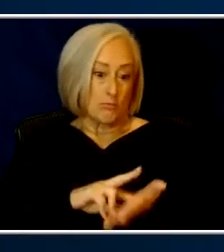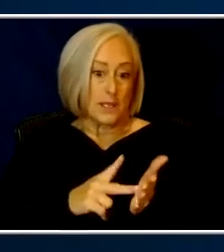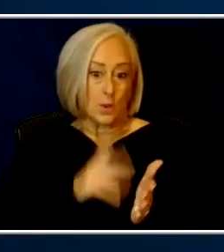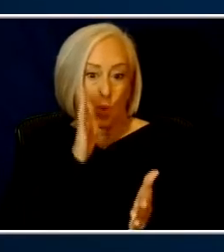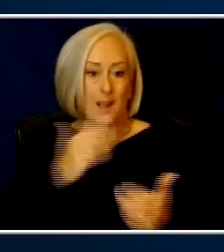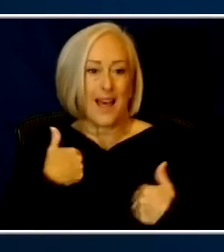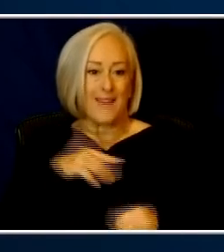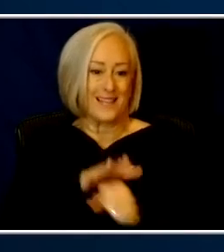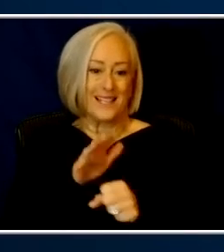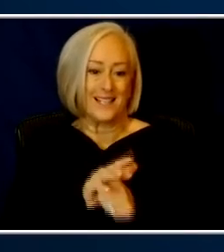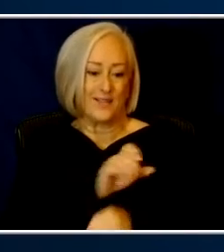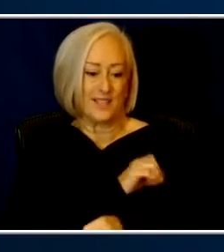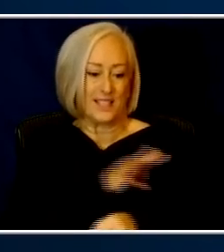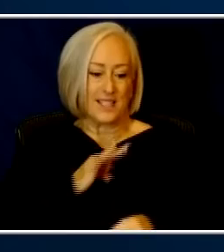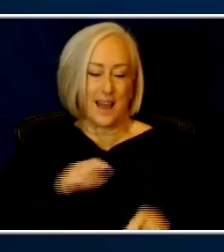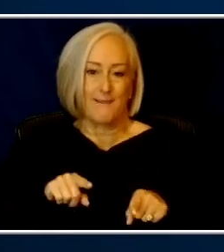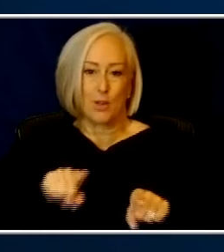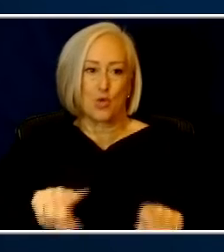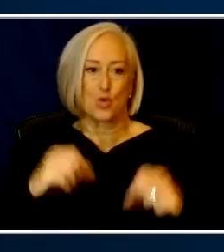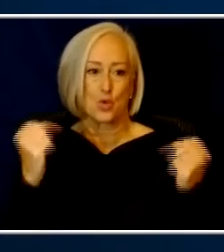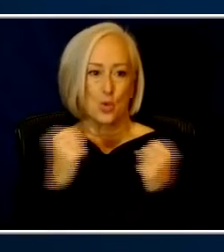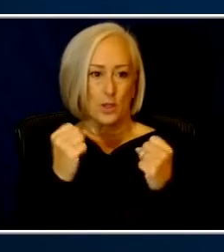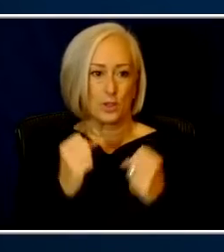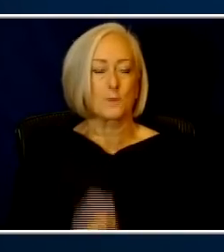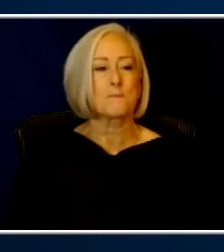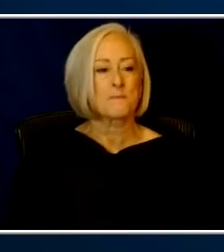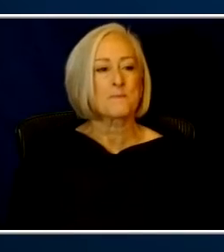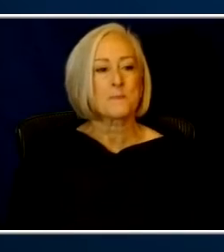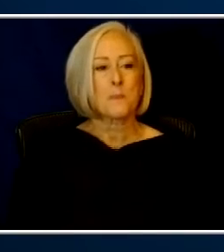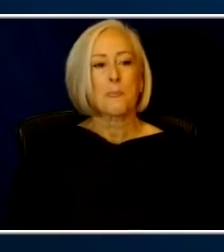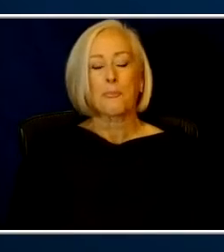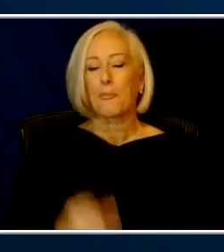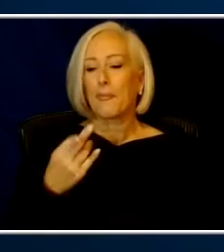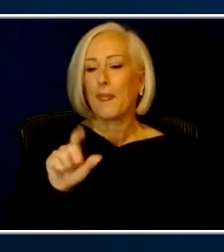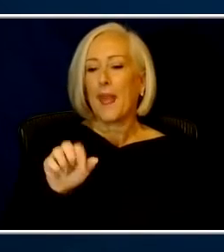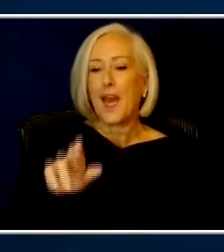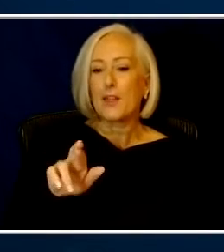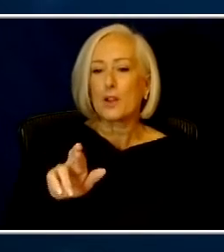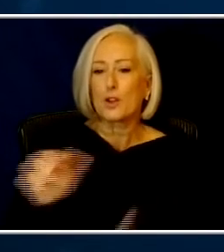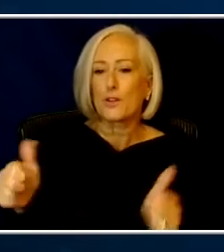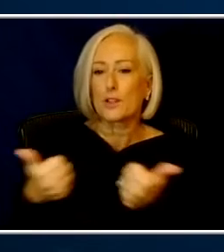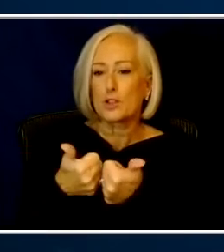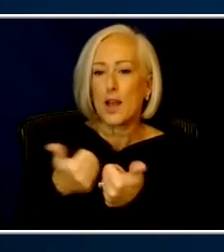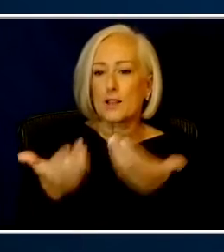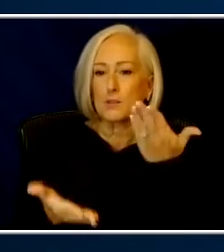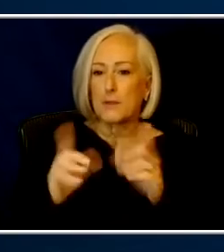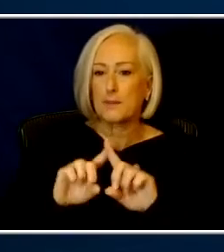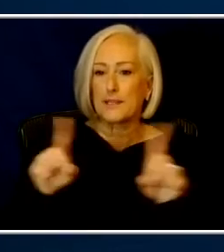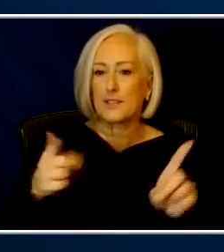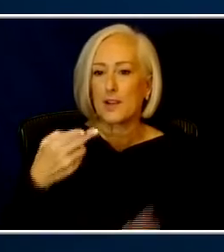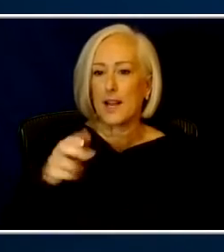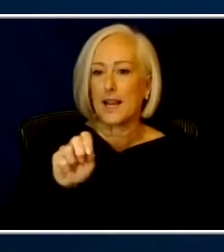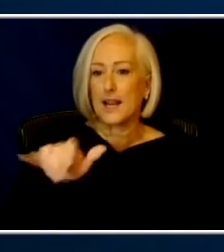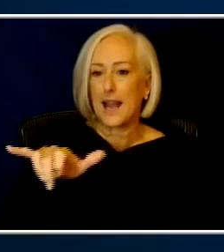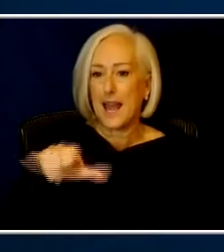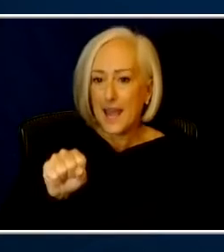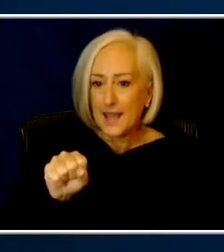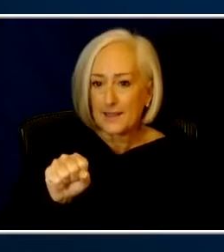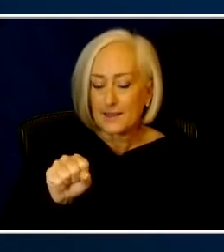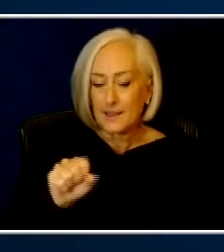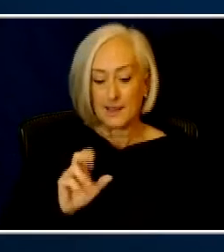Heather, the challenge is probably different with Hays, just because, in Kansas City, maybe we can find a traveling nurse